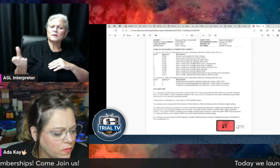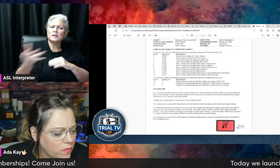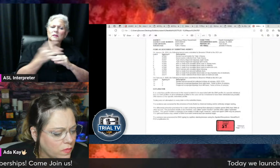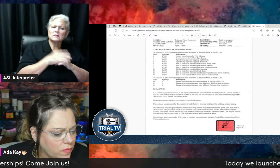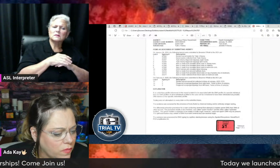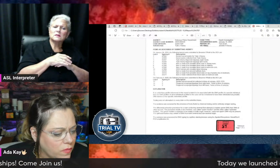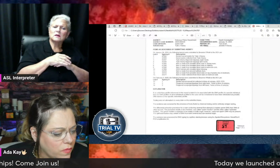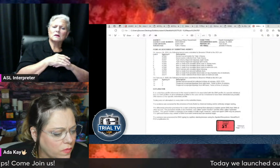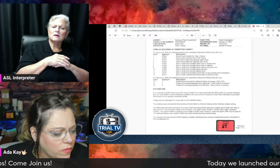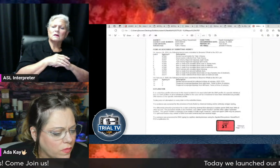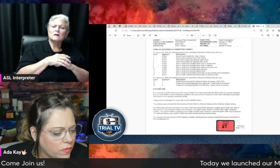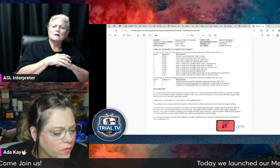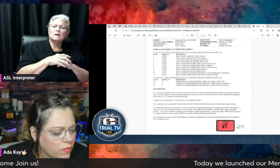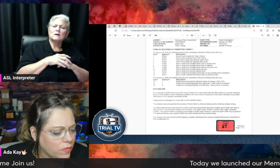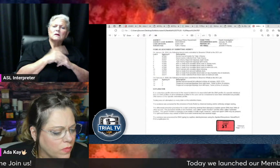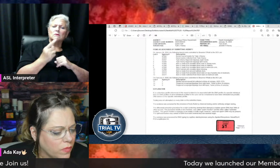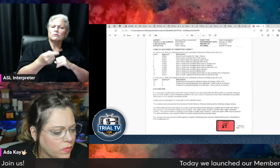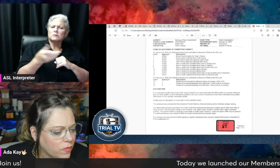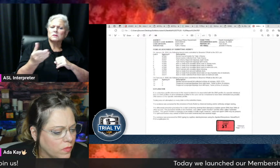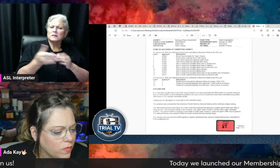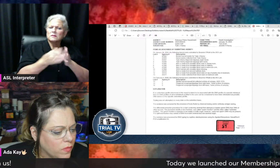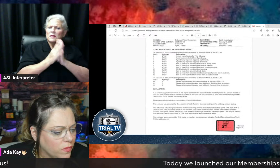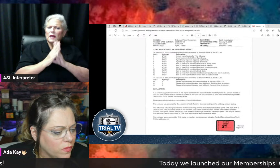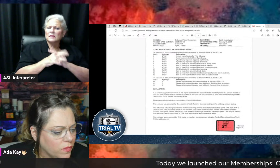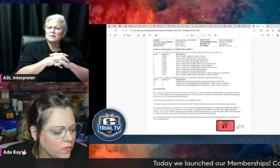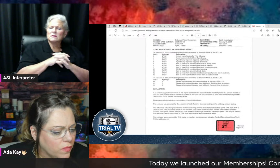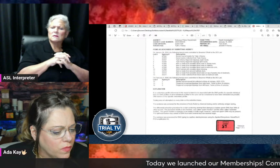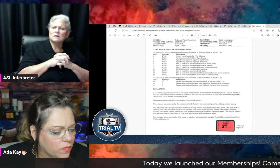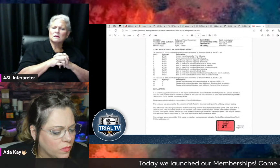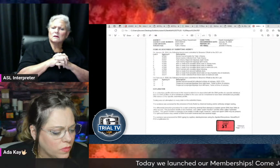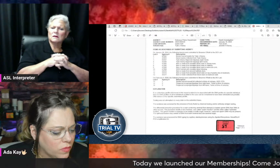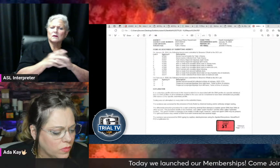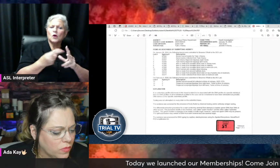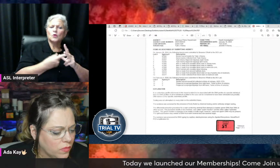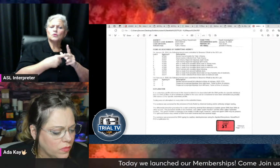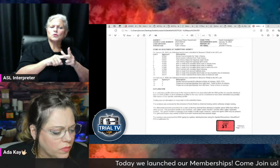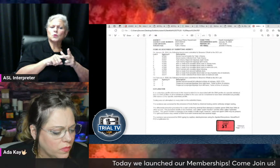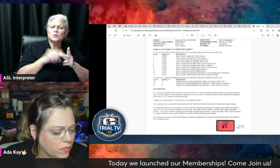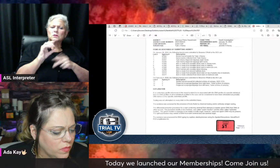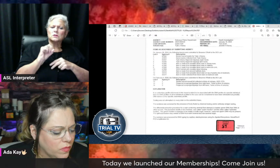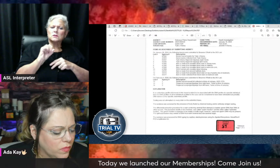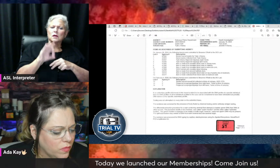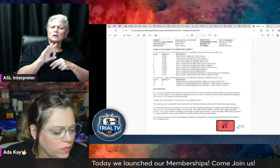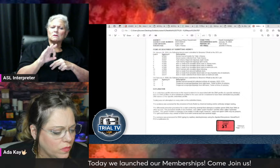One of the things I want to ask you about is sources of DNA.